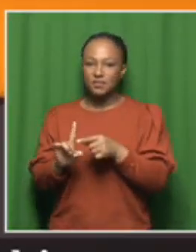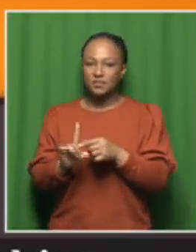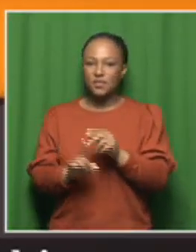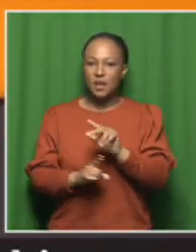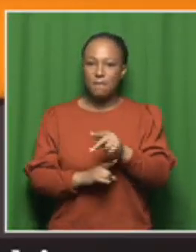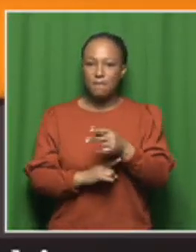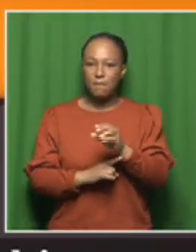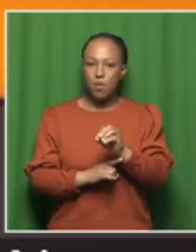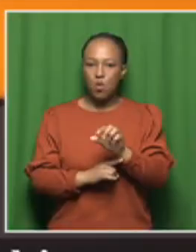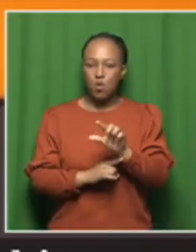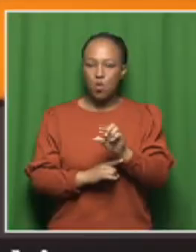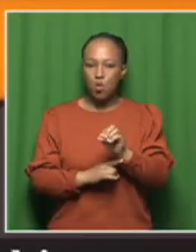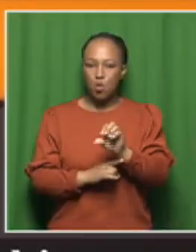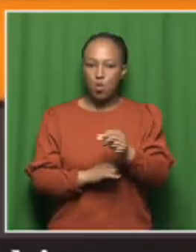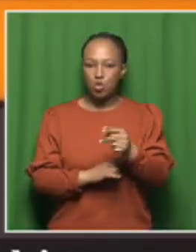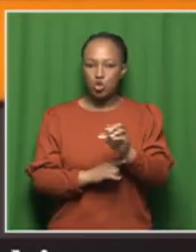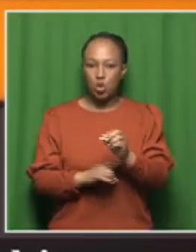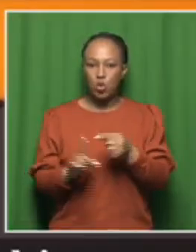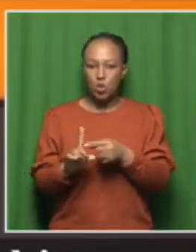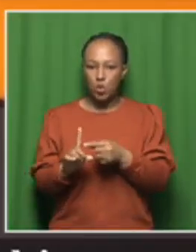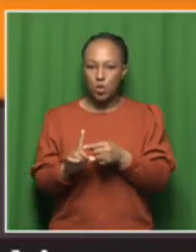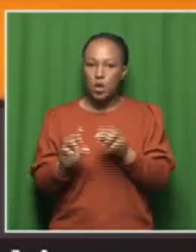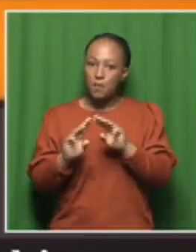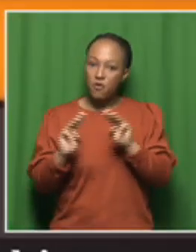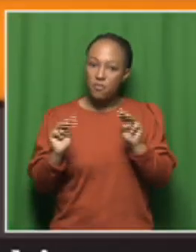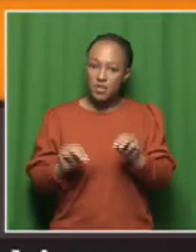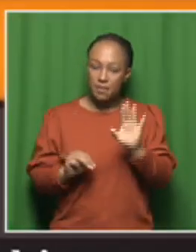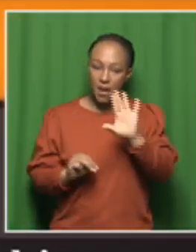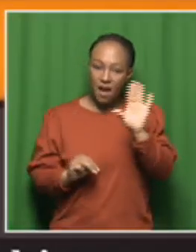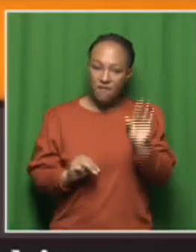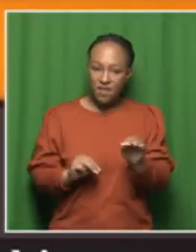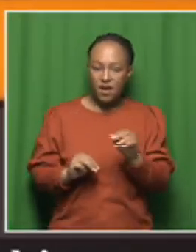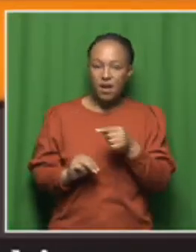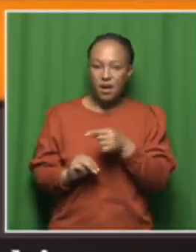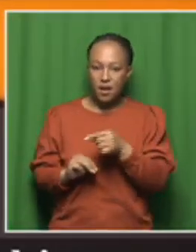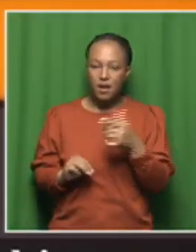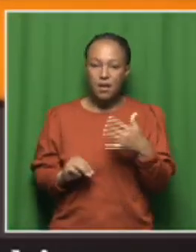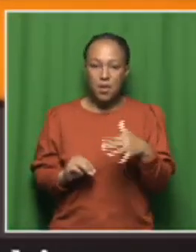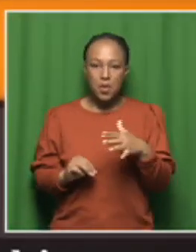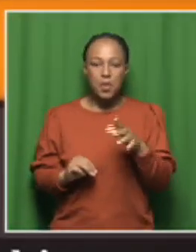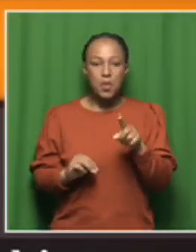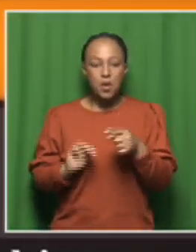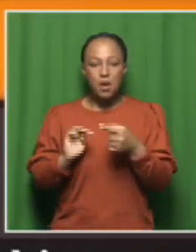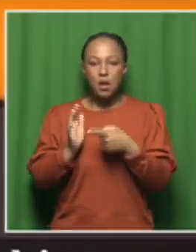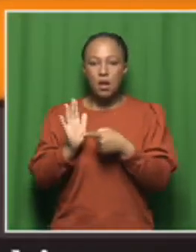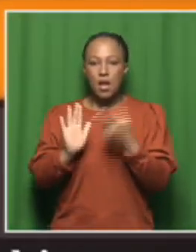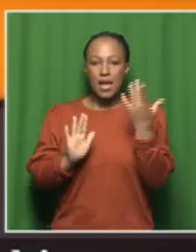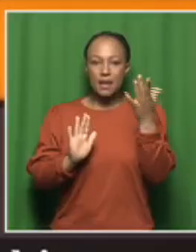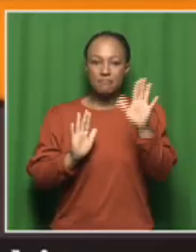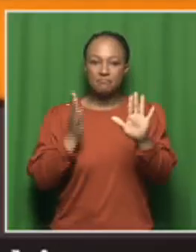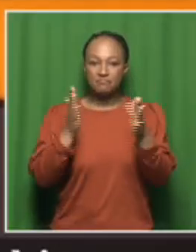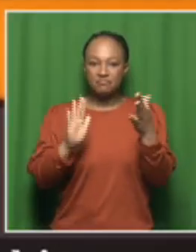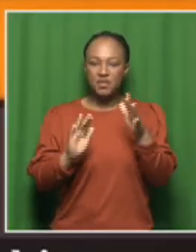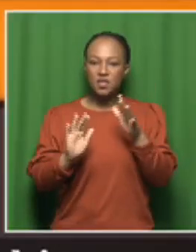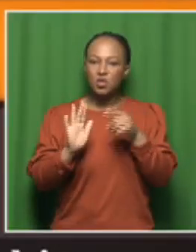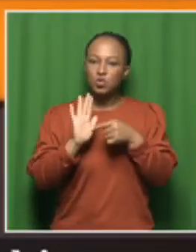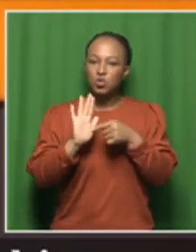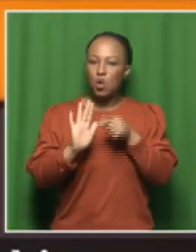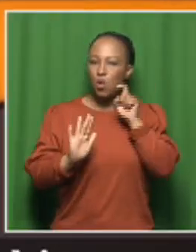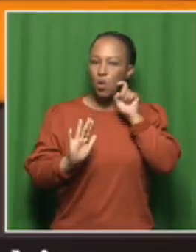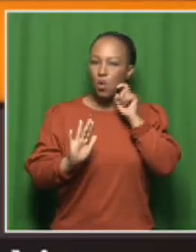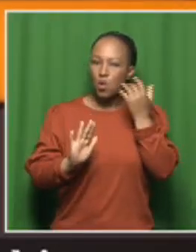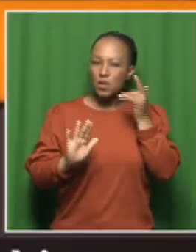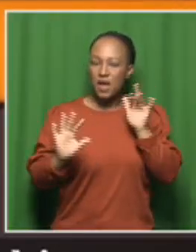manager at Museum Africa, joining us bright and early this morning, chatting to us about the exclusive exhibition, of course, showcasing vintage and antique fashion